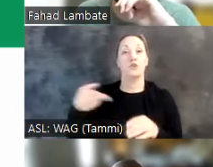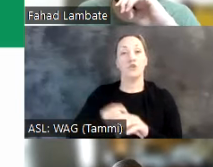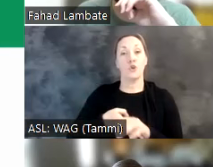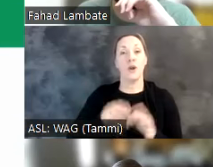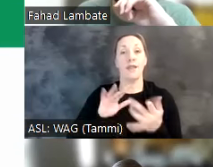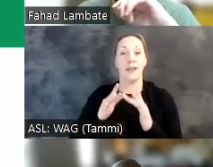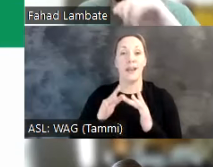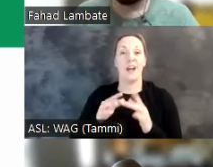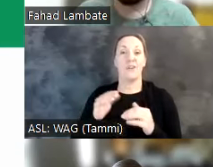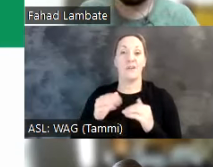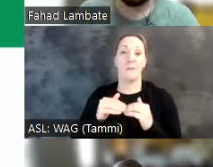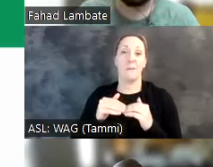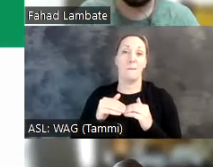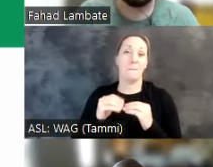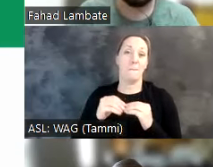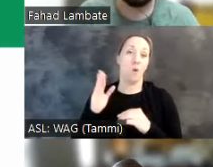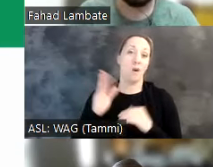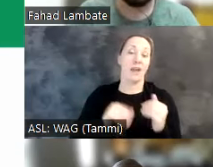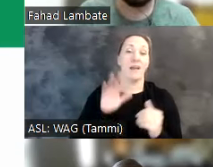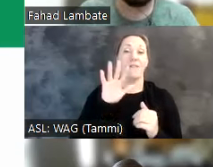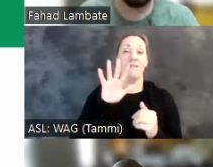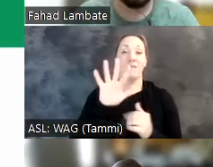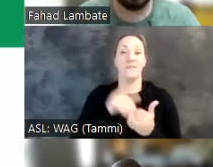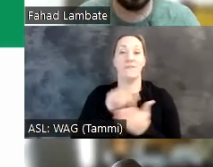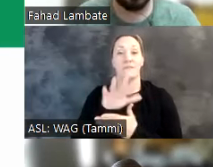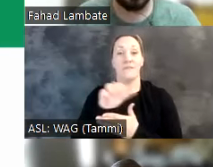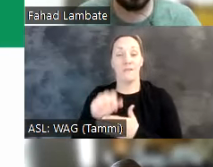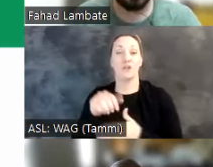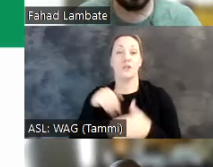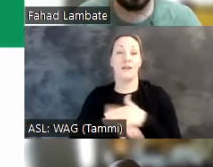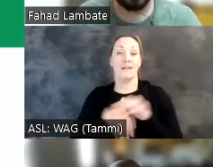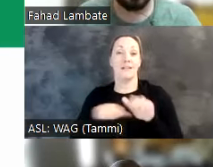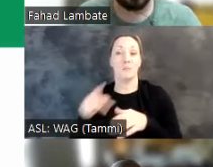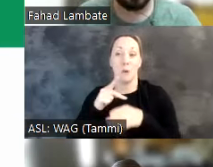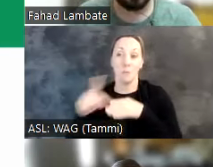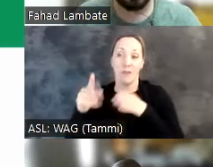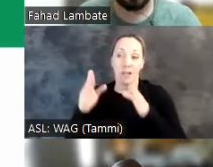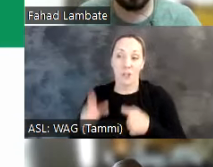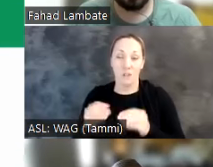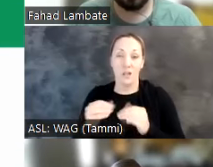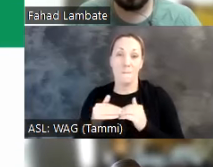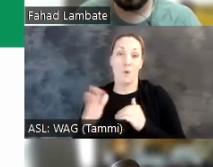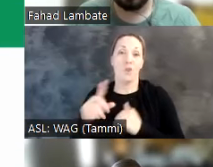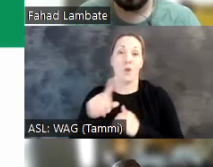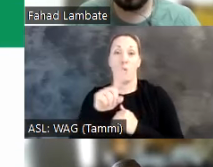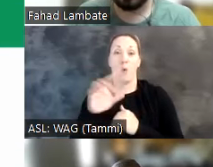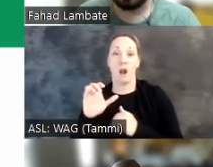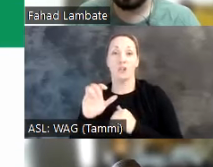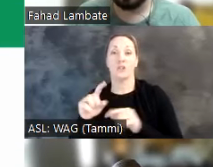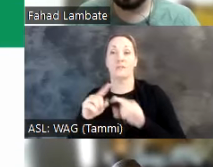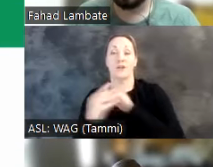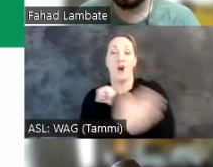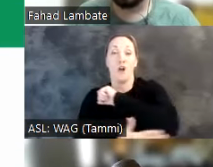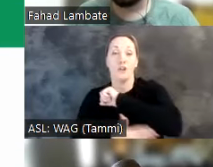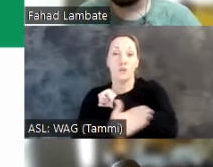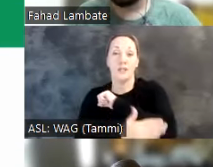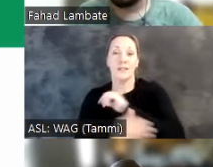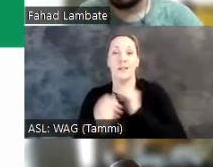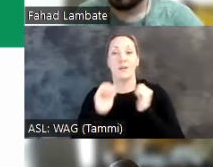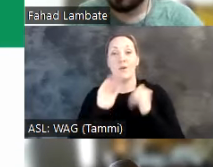over 5,500 accessibility professionals in over 100 countries. And all